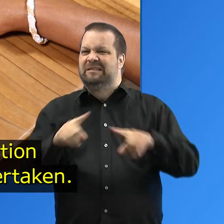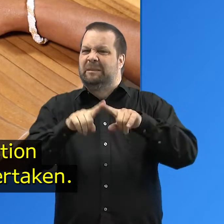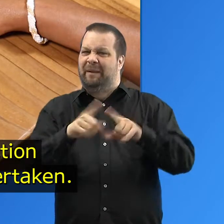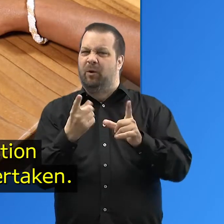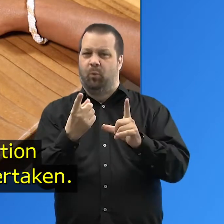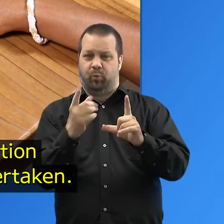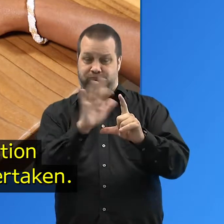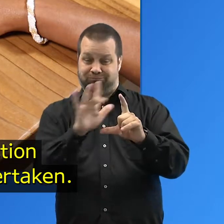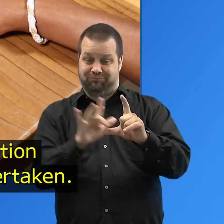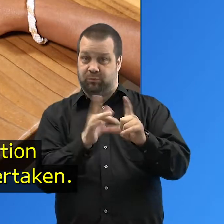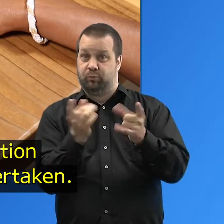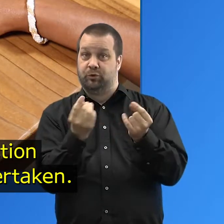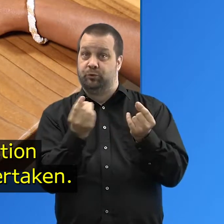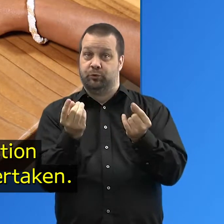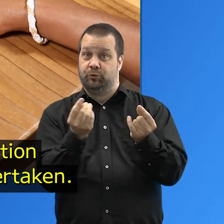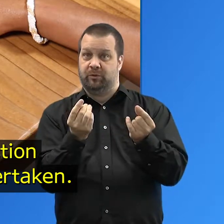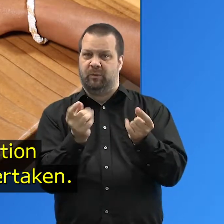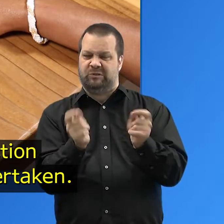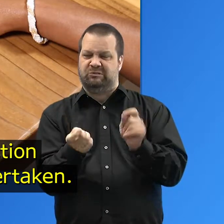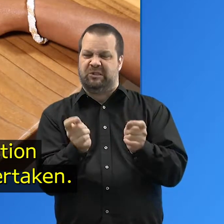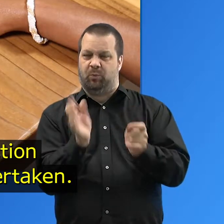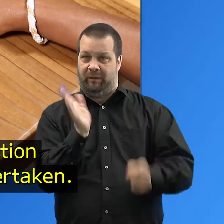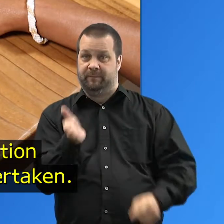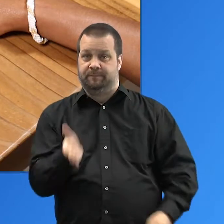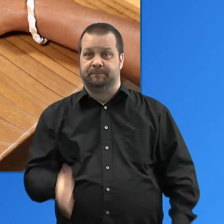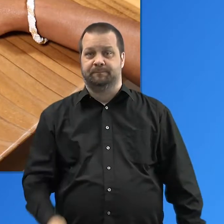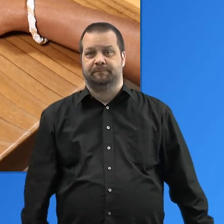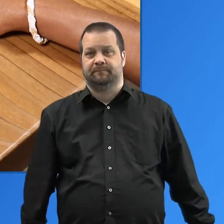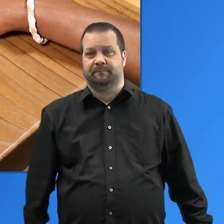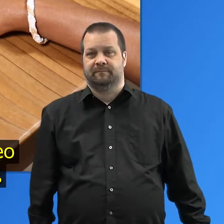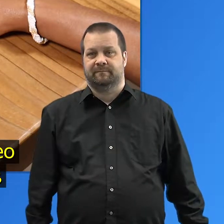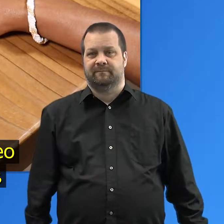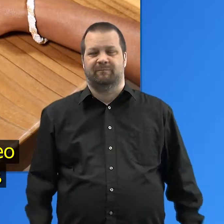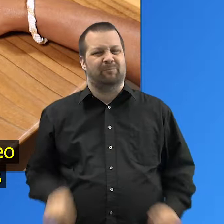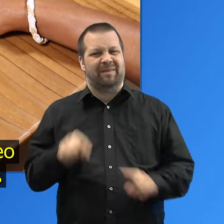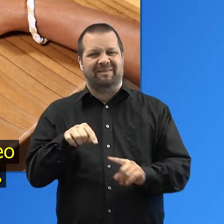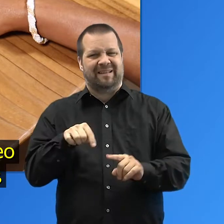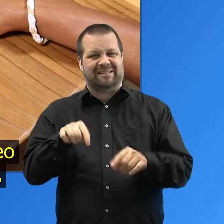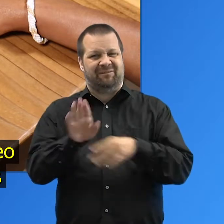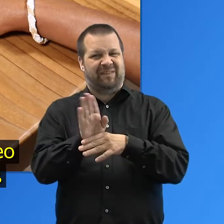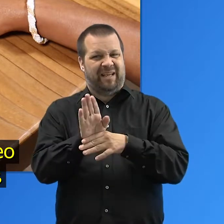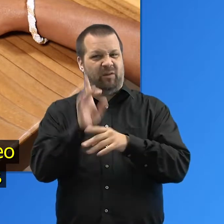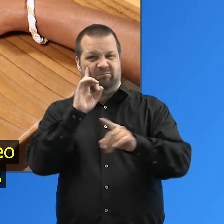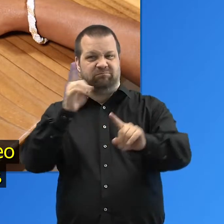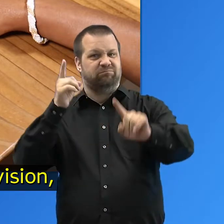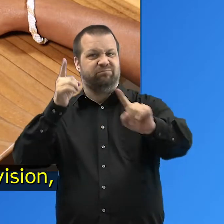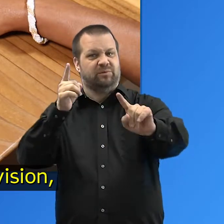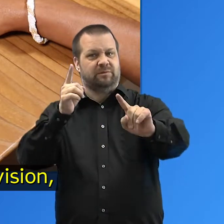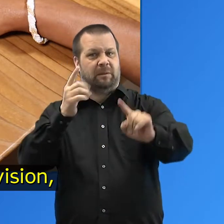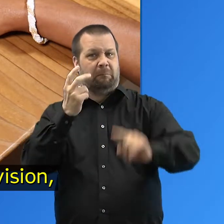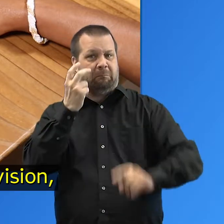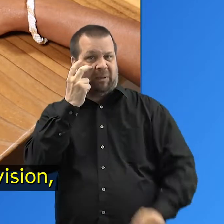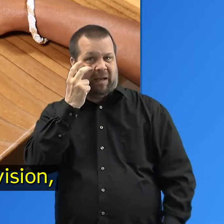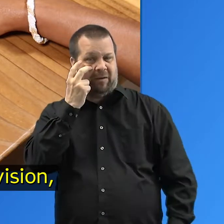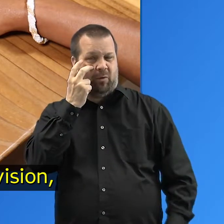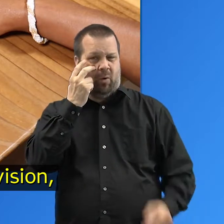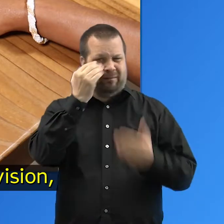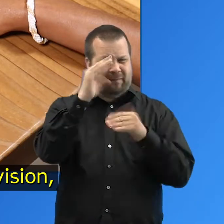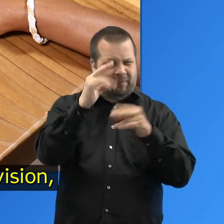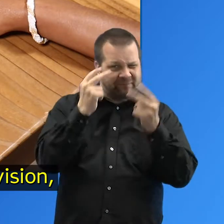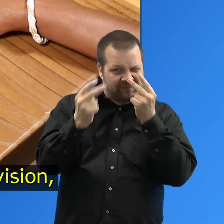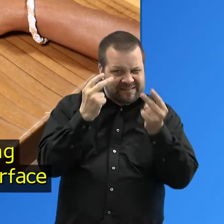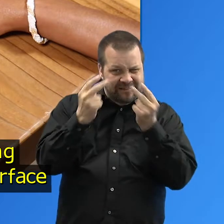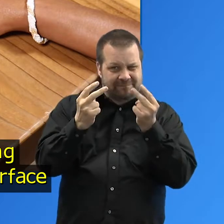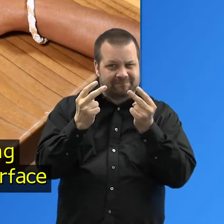on the action or command being undertaken. But since this video is aimed at users that have no to little